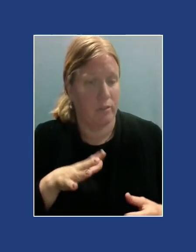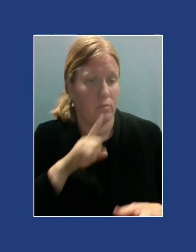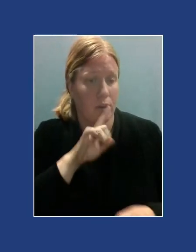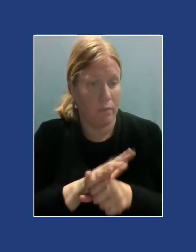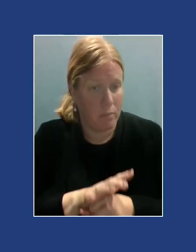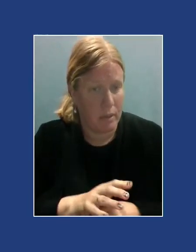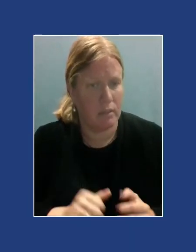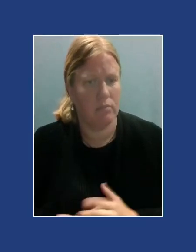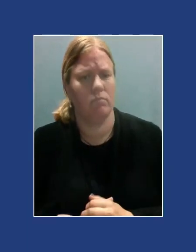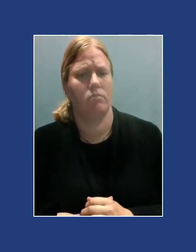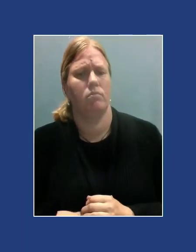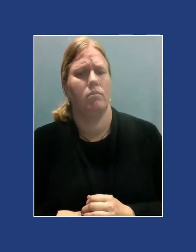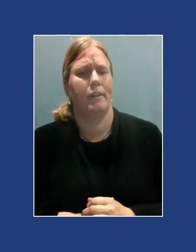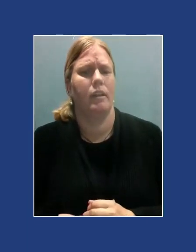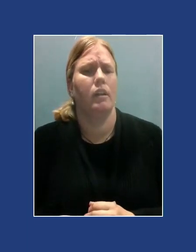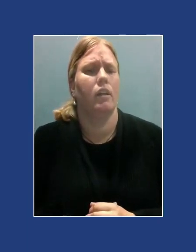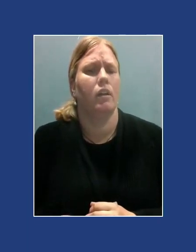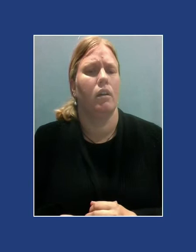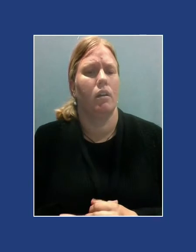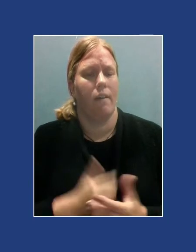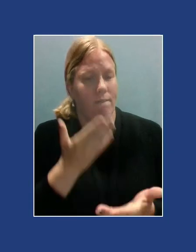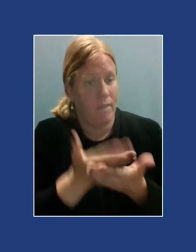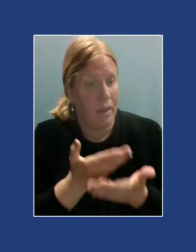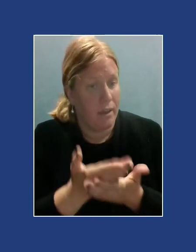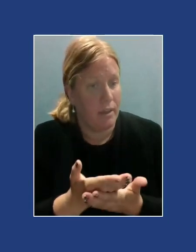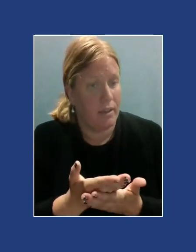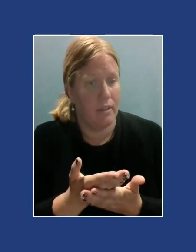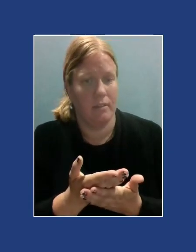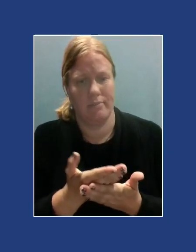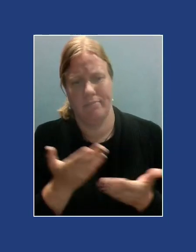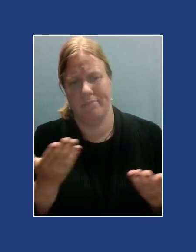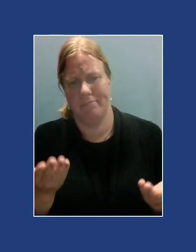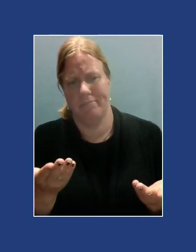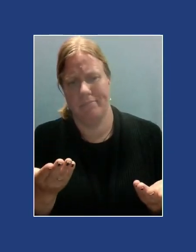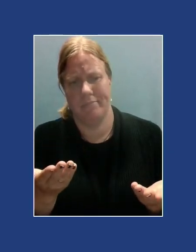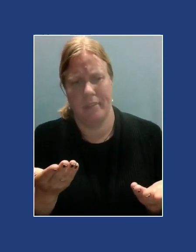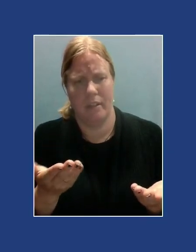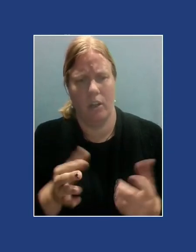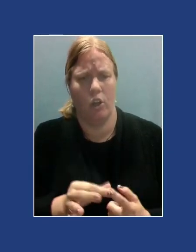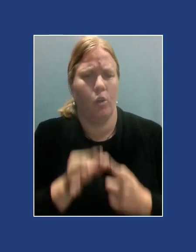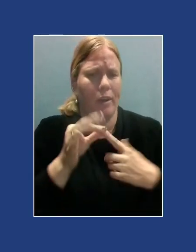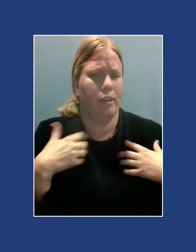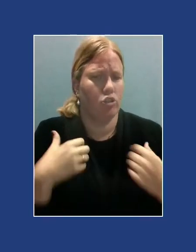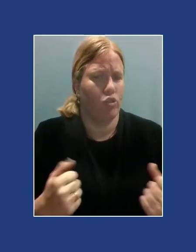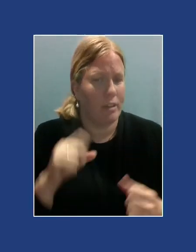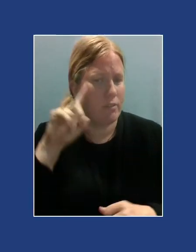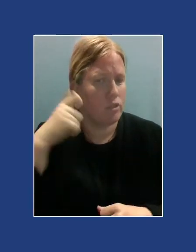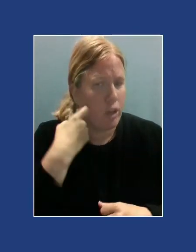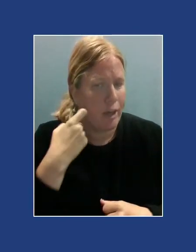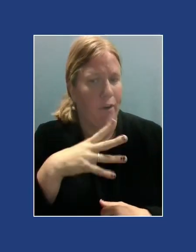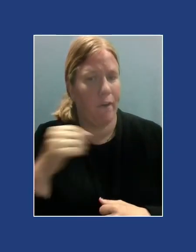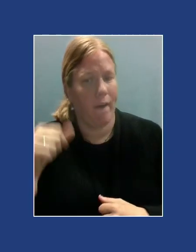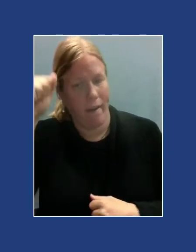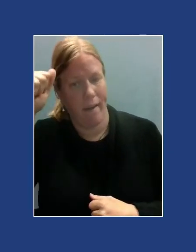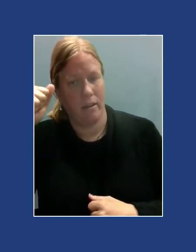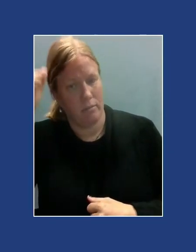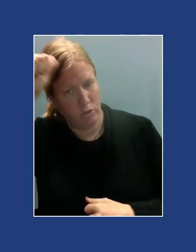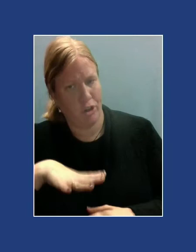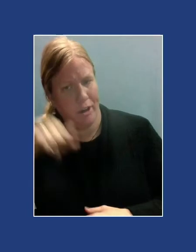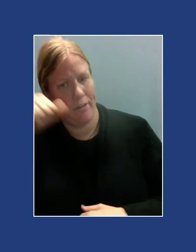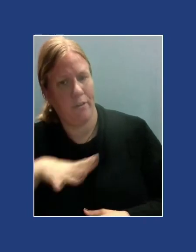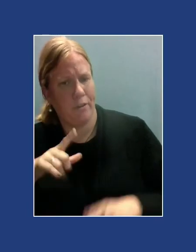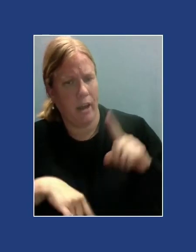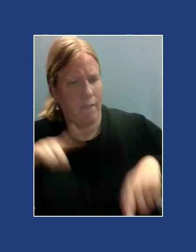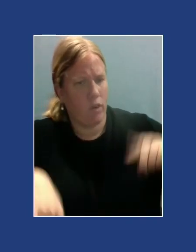stress cognitions that I mentioned, validating unique strengths of trans and gender diverse people, fostering supportive relationships and community with other trans and